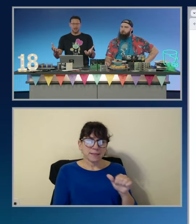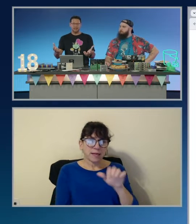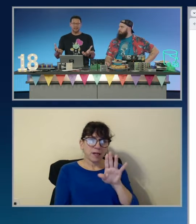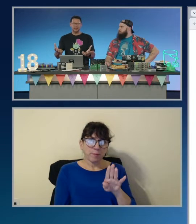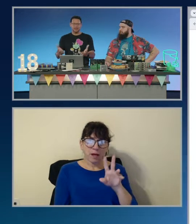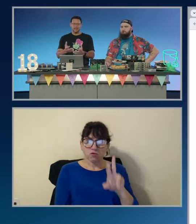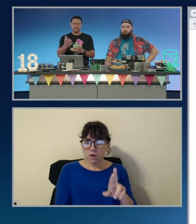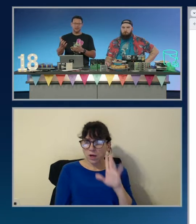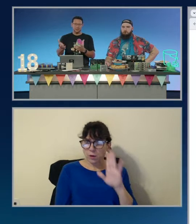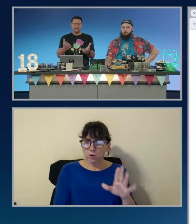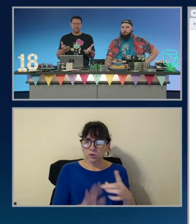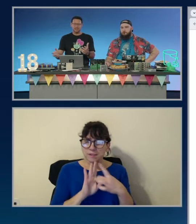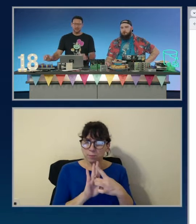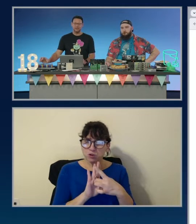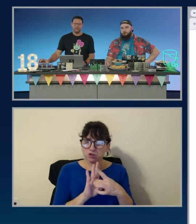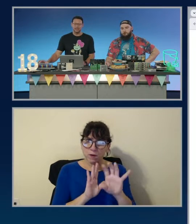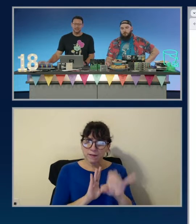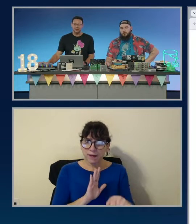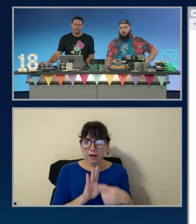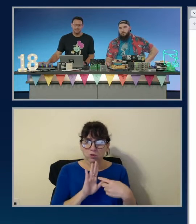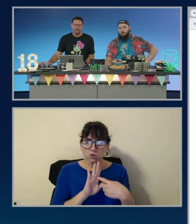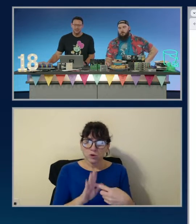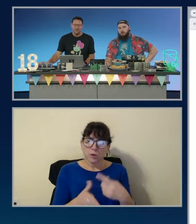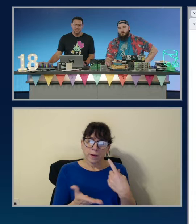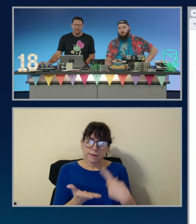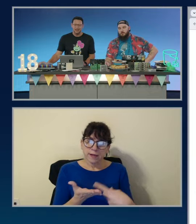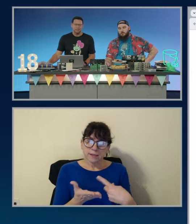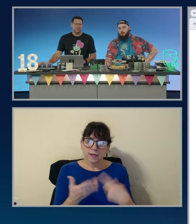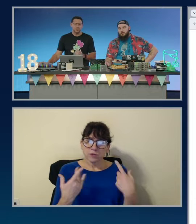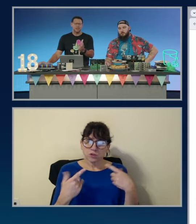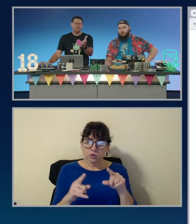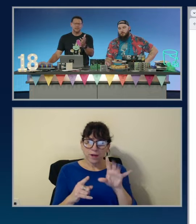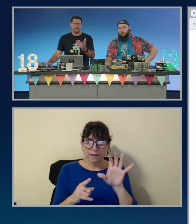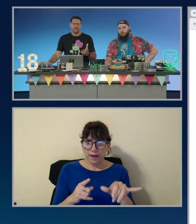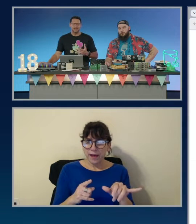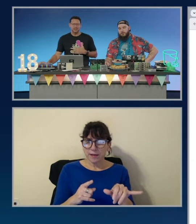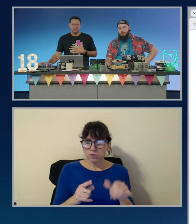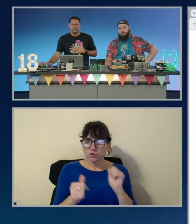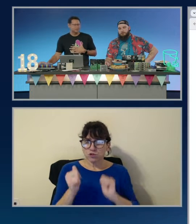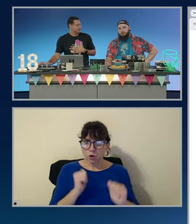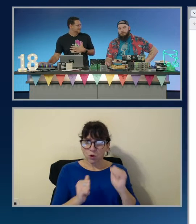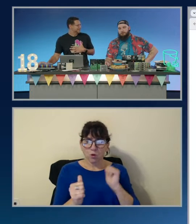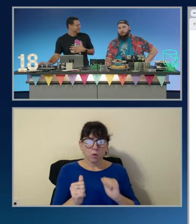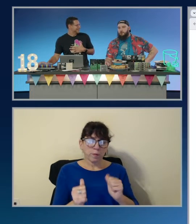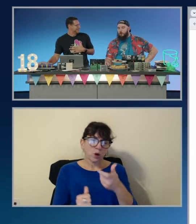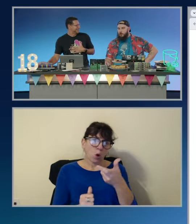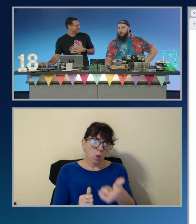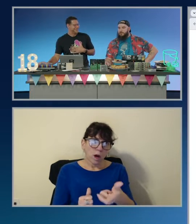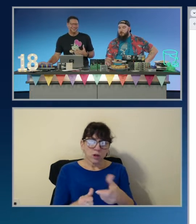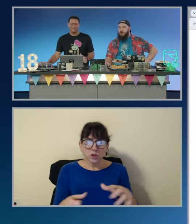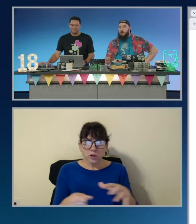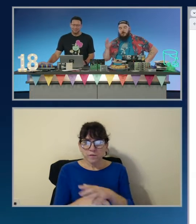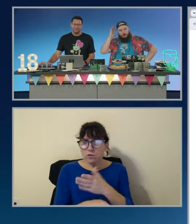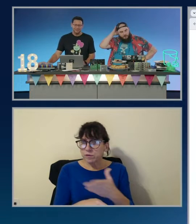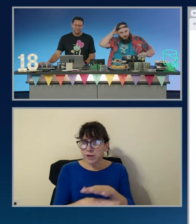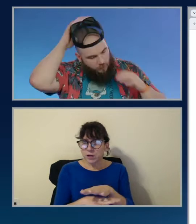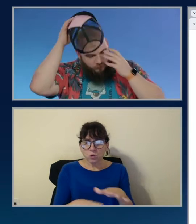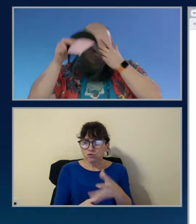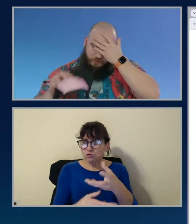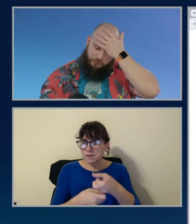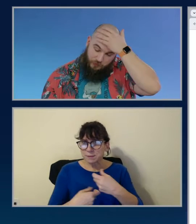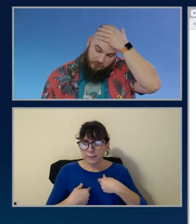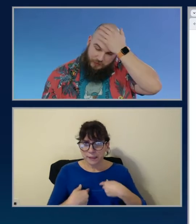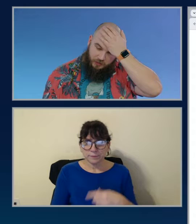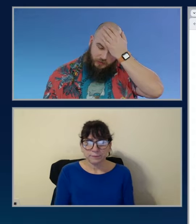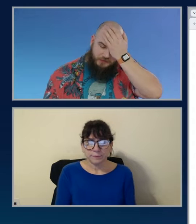demo about that to kind of show you what they covered during that episode. But go watch the full thing. Don't just trust me. Okay, absolutely. No, I think one